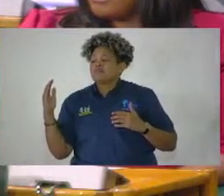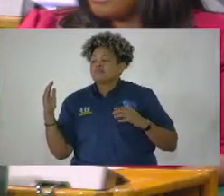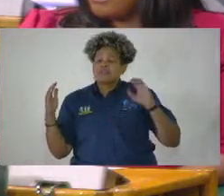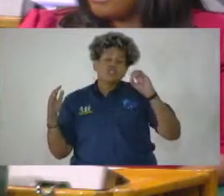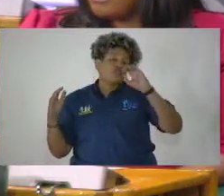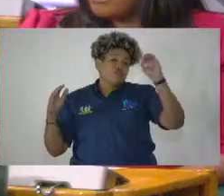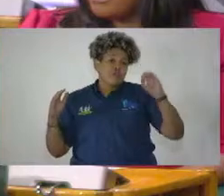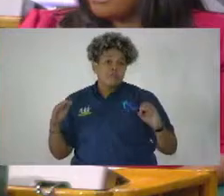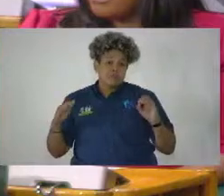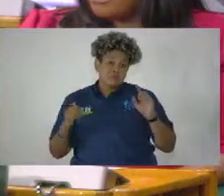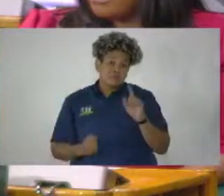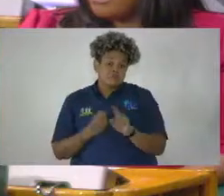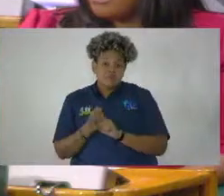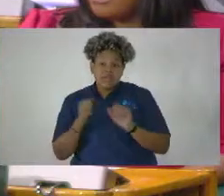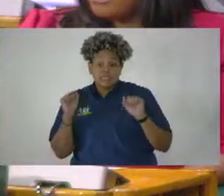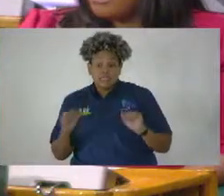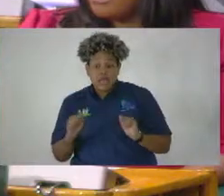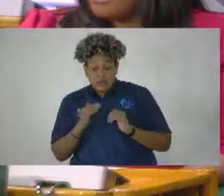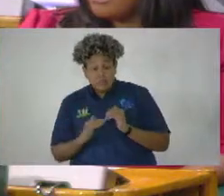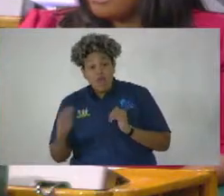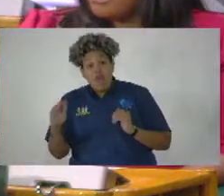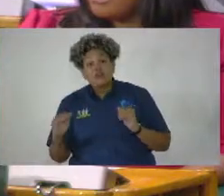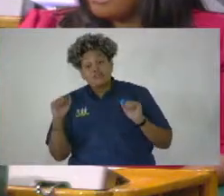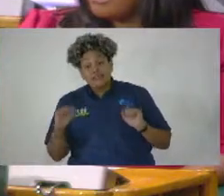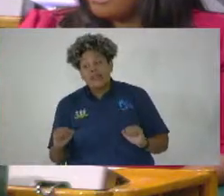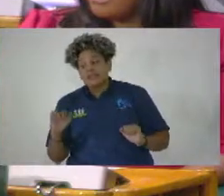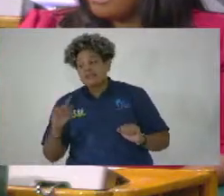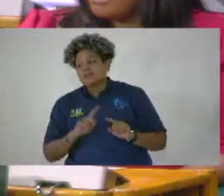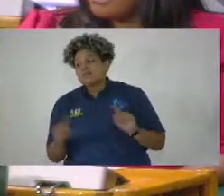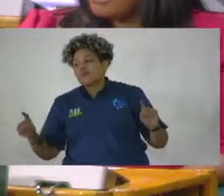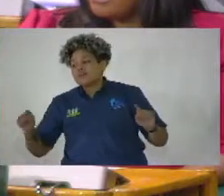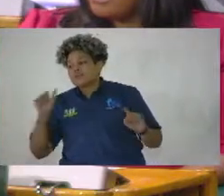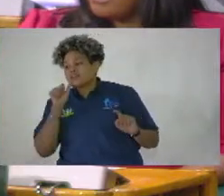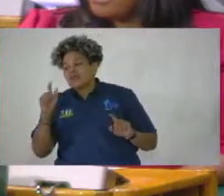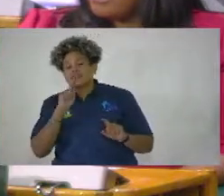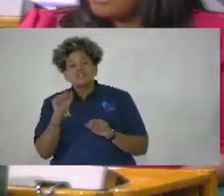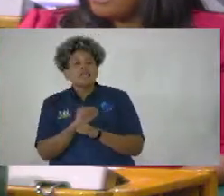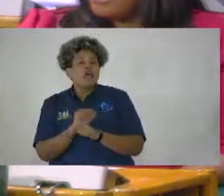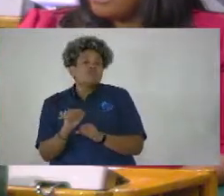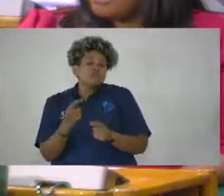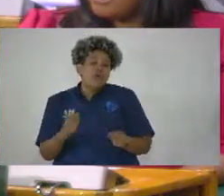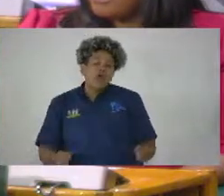0% line. However, that is not guaranteed.